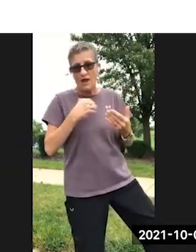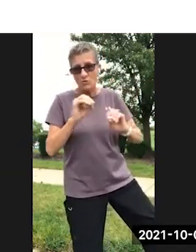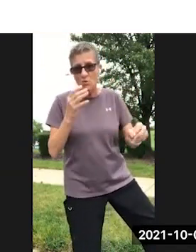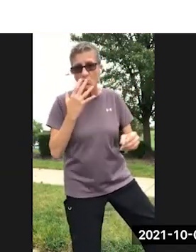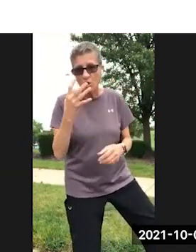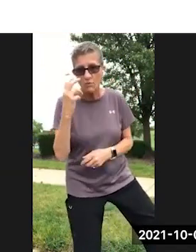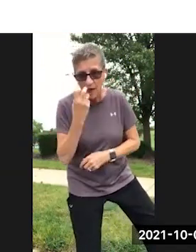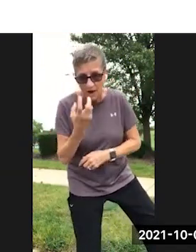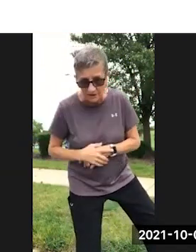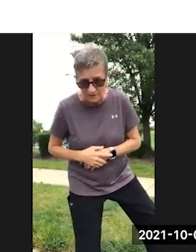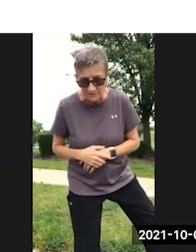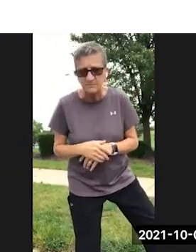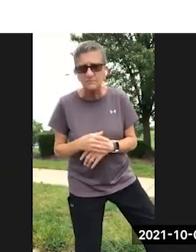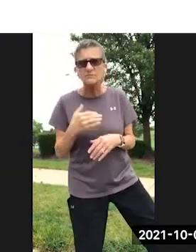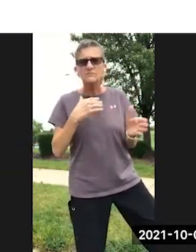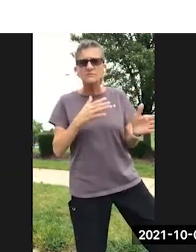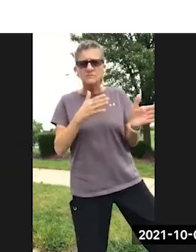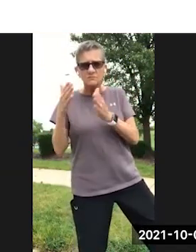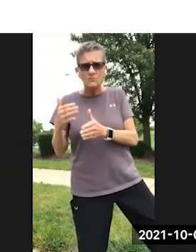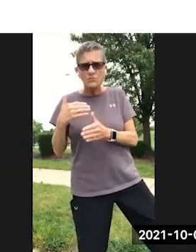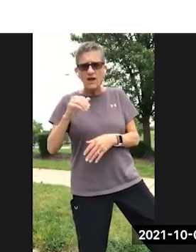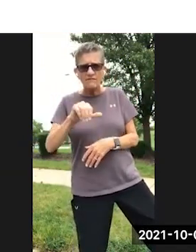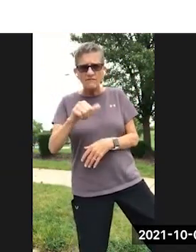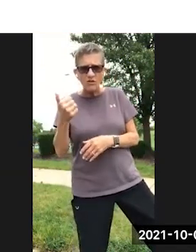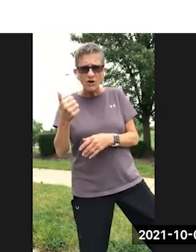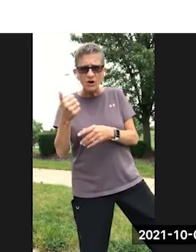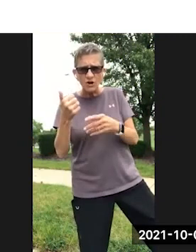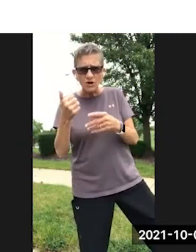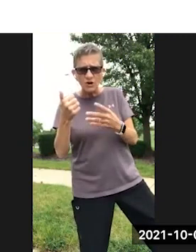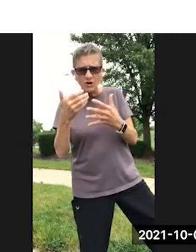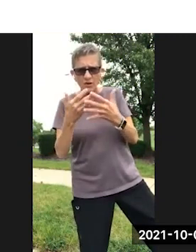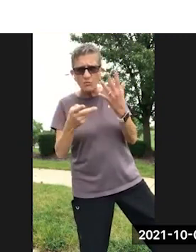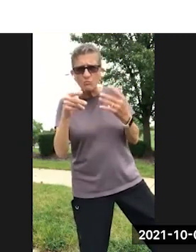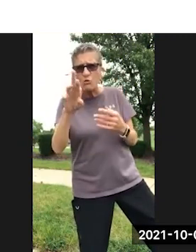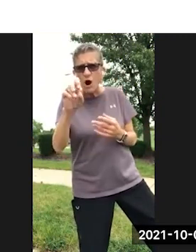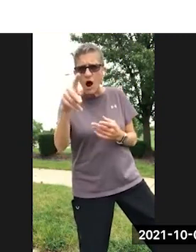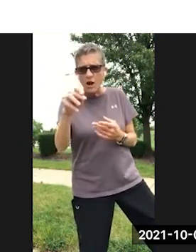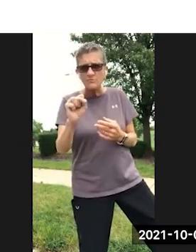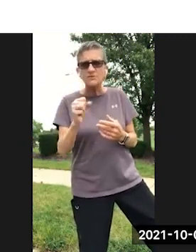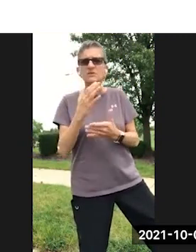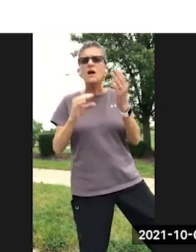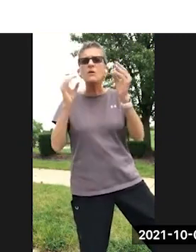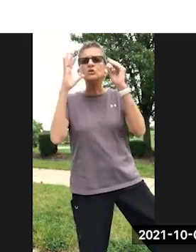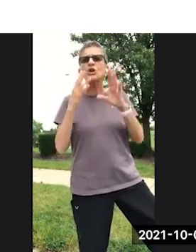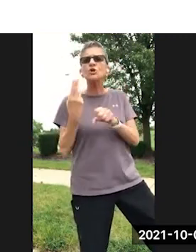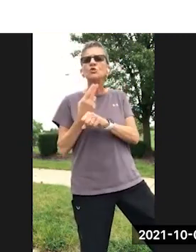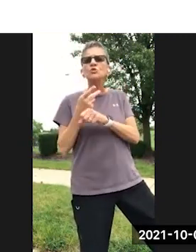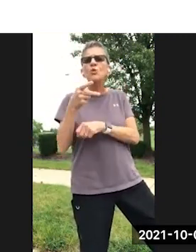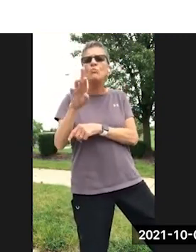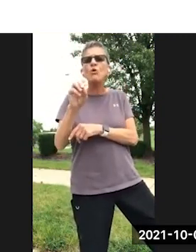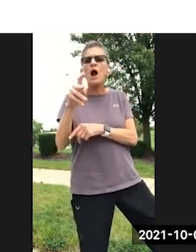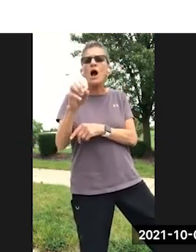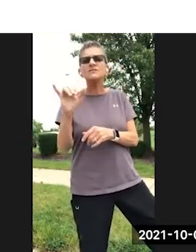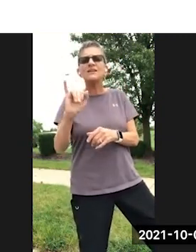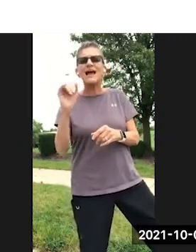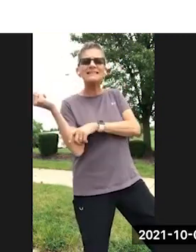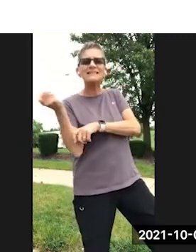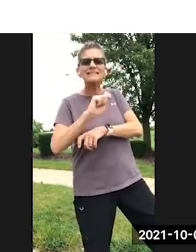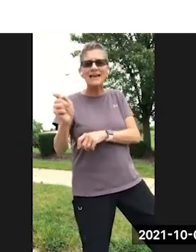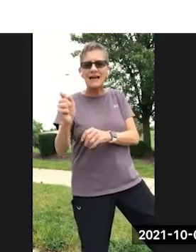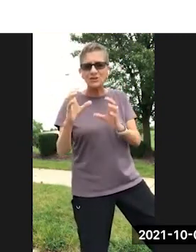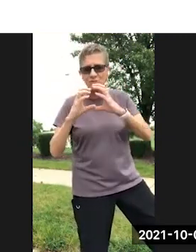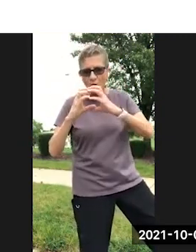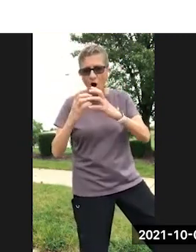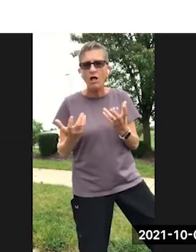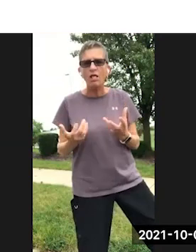Next, we have beach balls and other props. So some instructors have introduced props such as tennis balls to